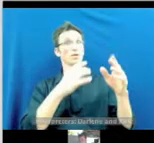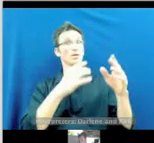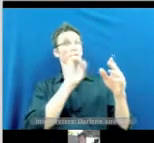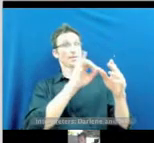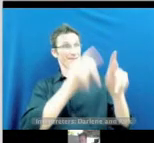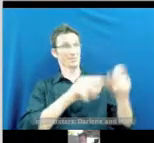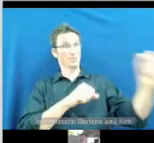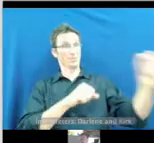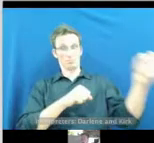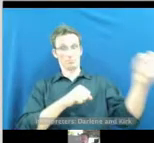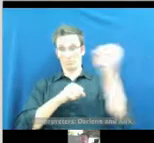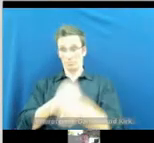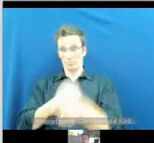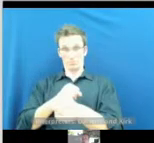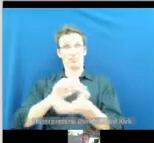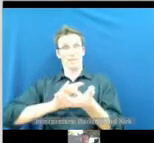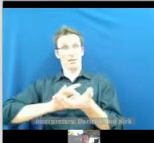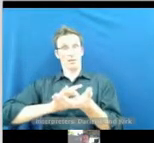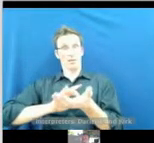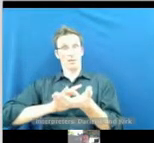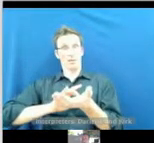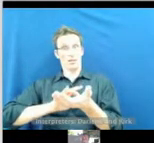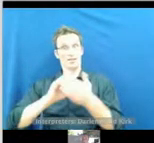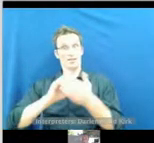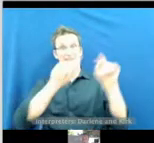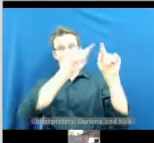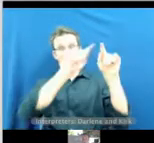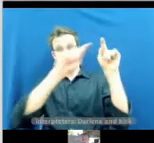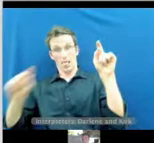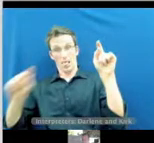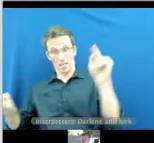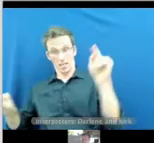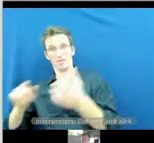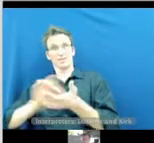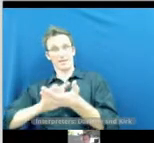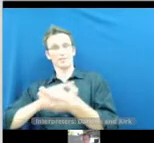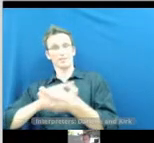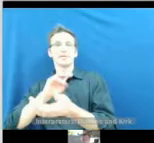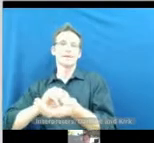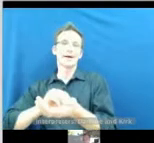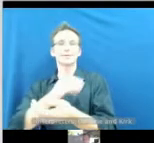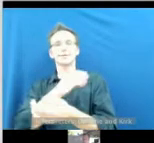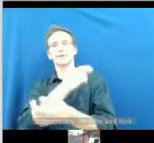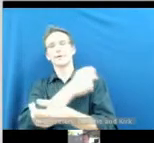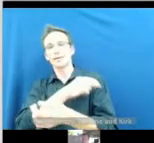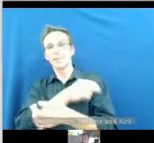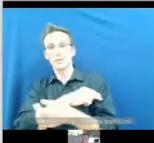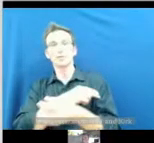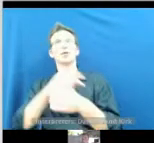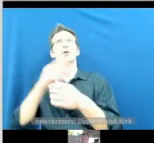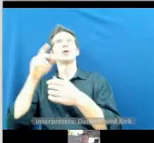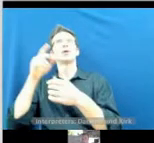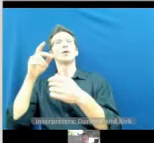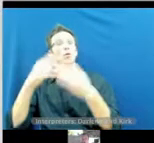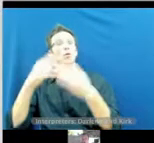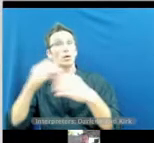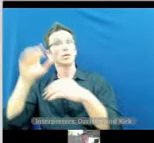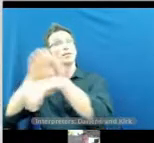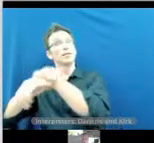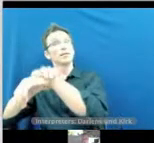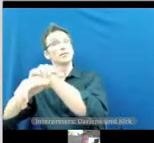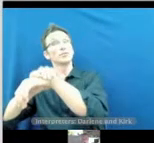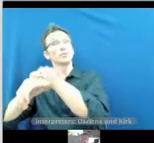diverse stretch over there. Or you take the English user and you put them in the medical setting. In that case, you're